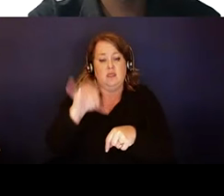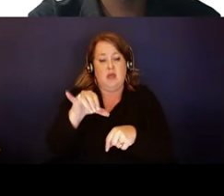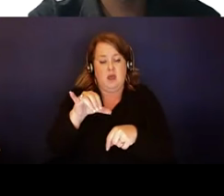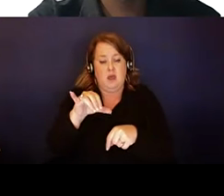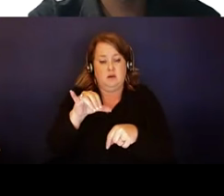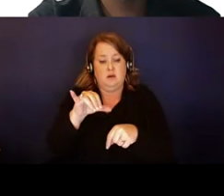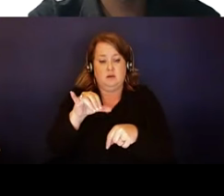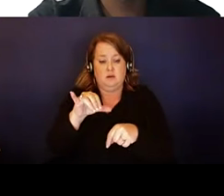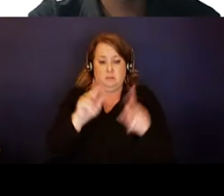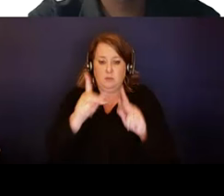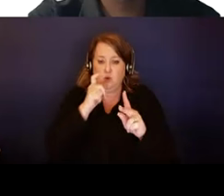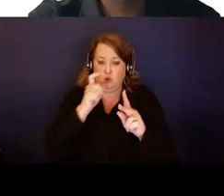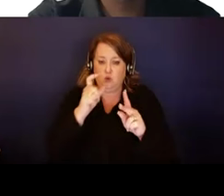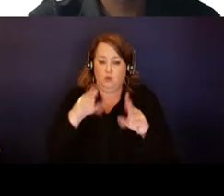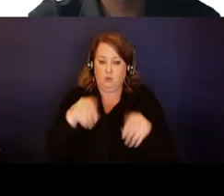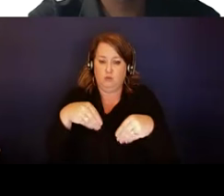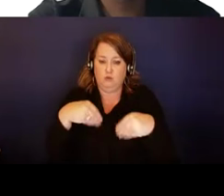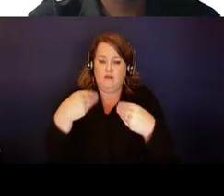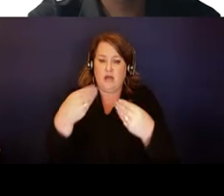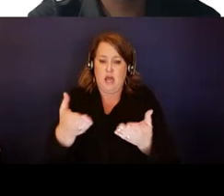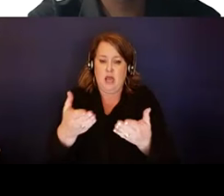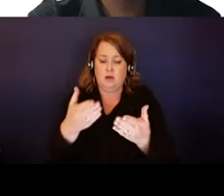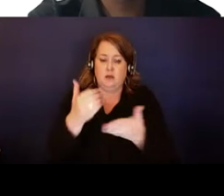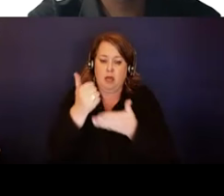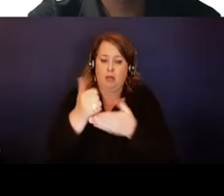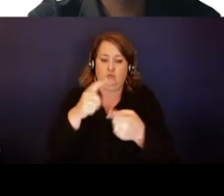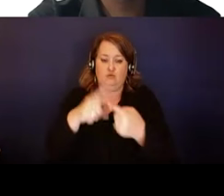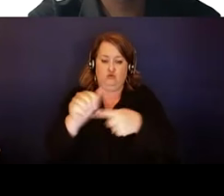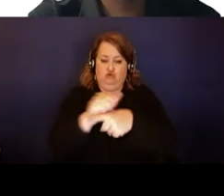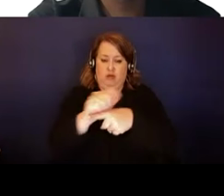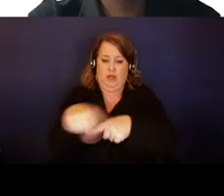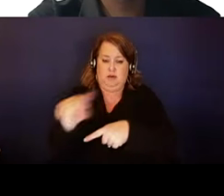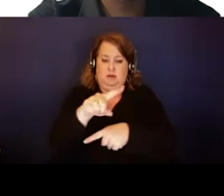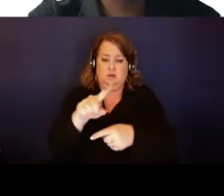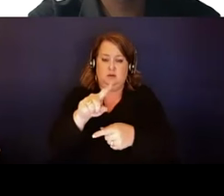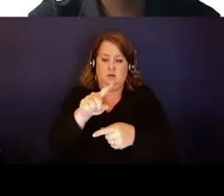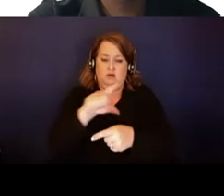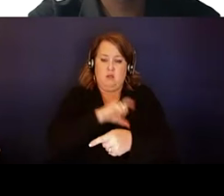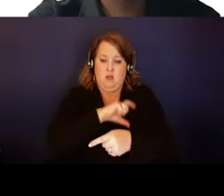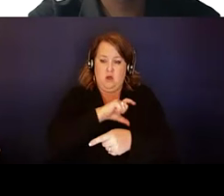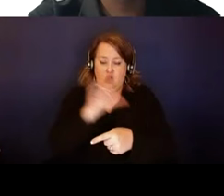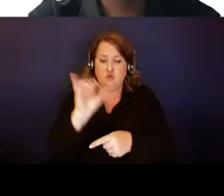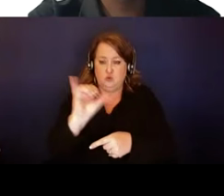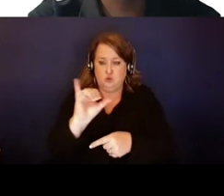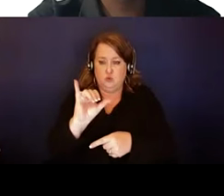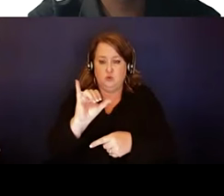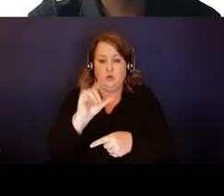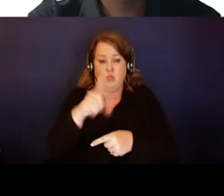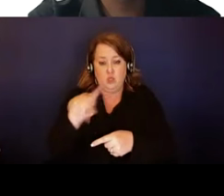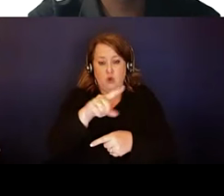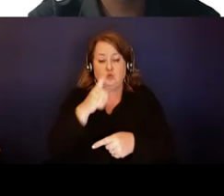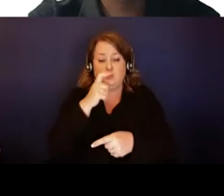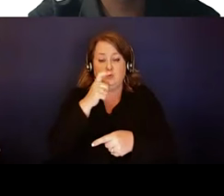should also help train the law enforcement, if you know what I mean. Because they're the ones whose children and whose